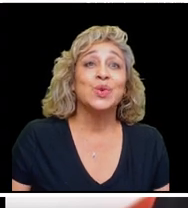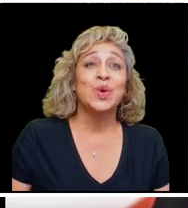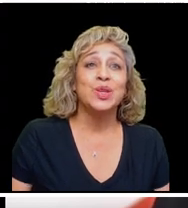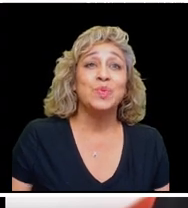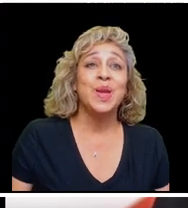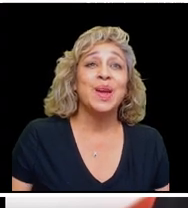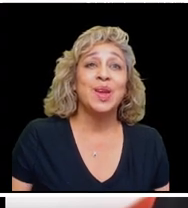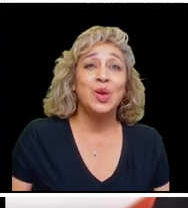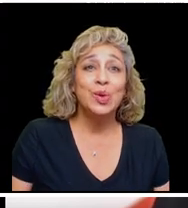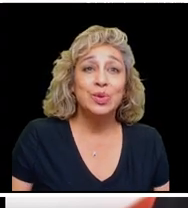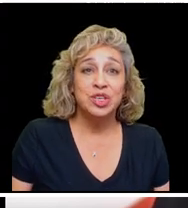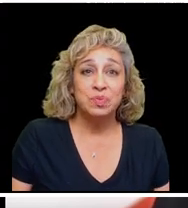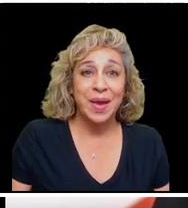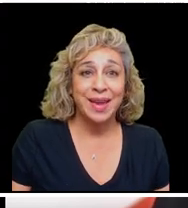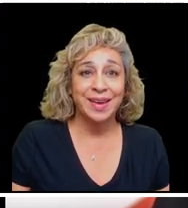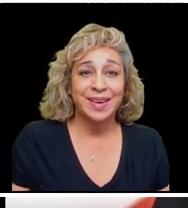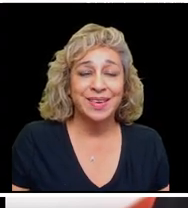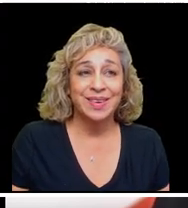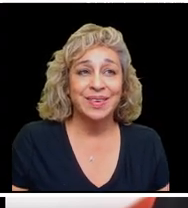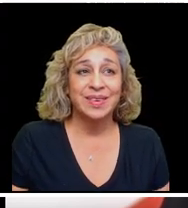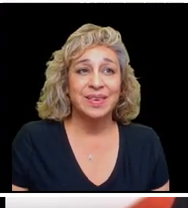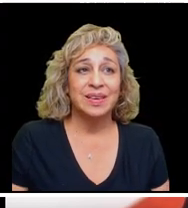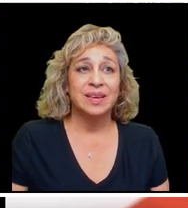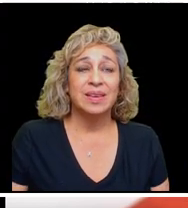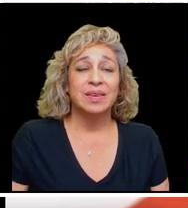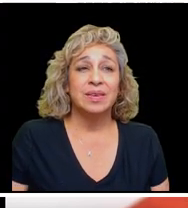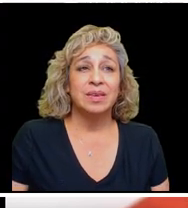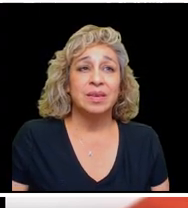it's going to be a huge bank